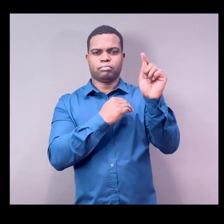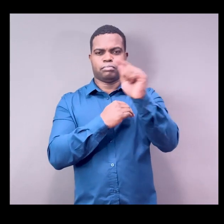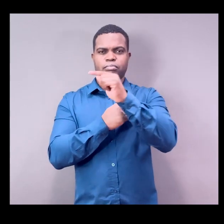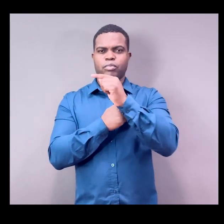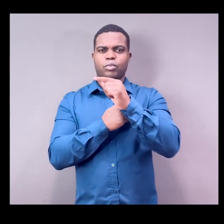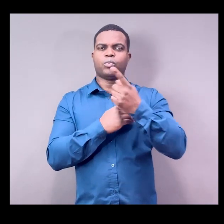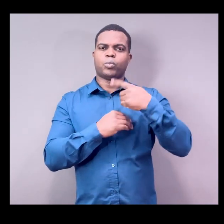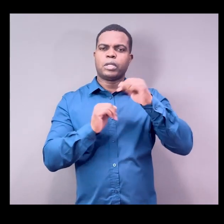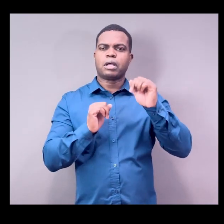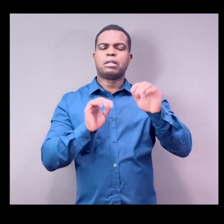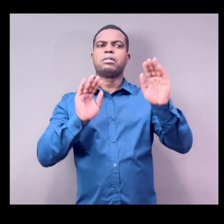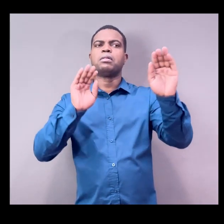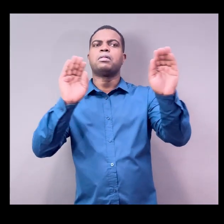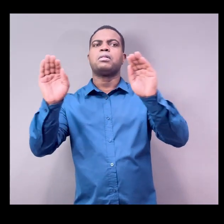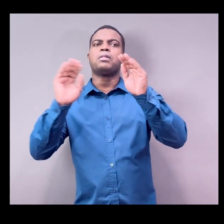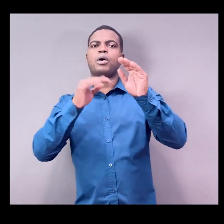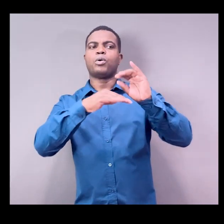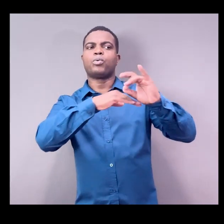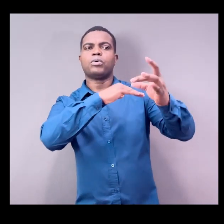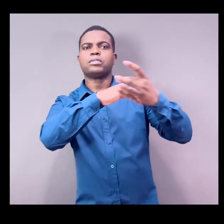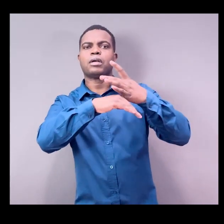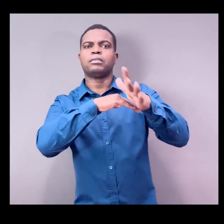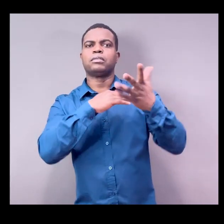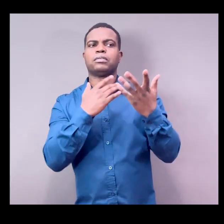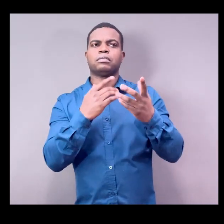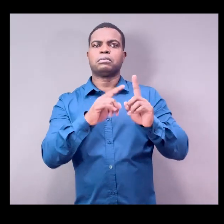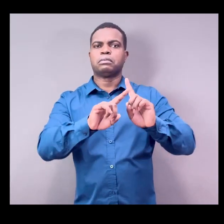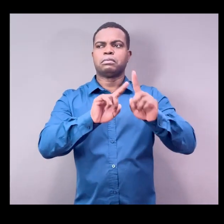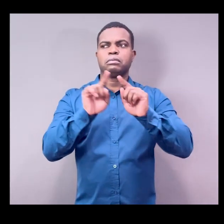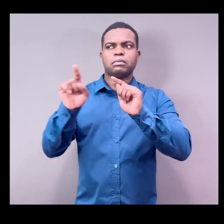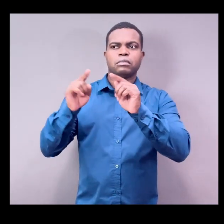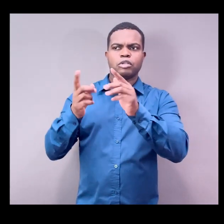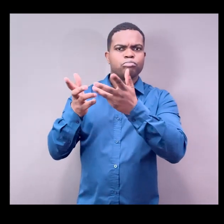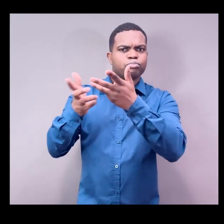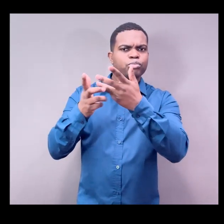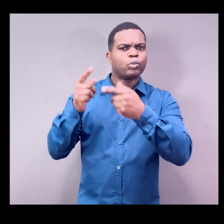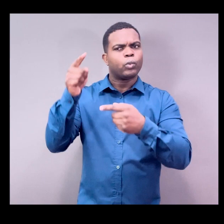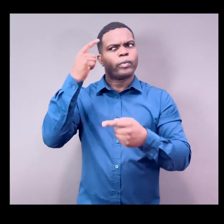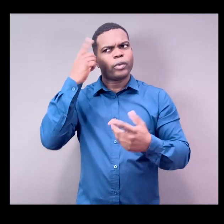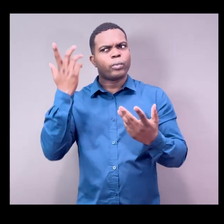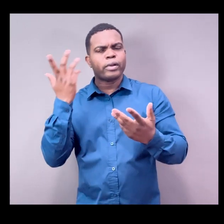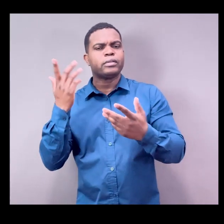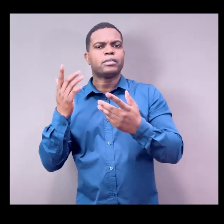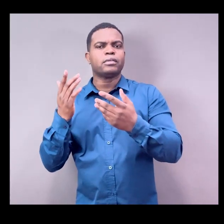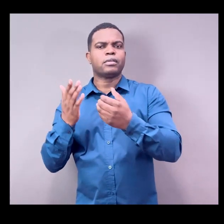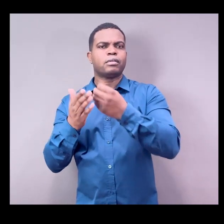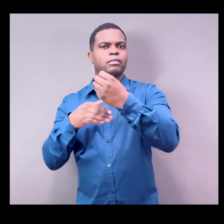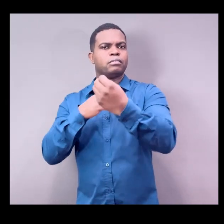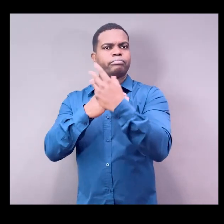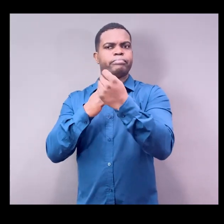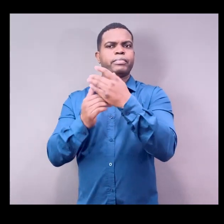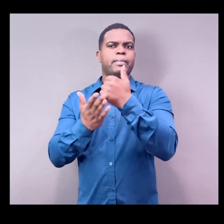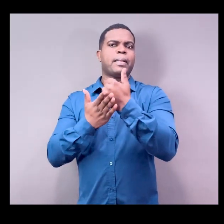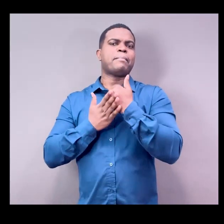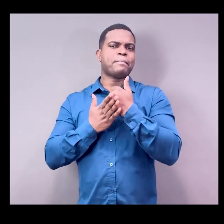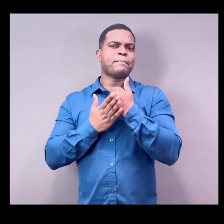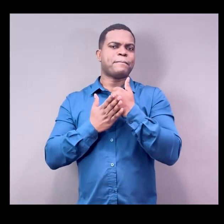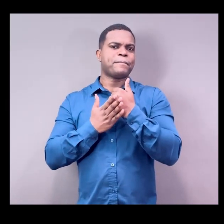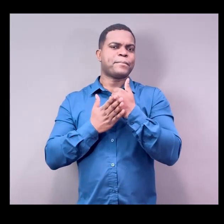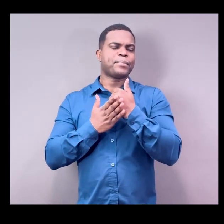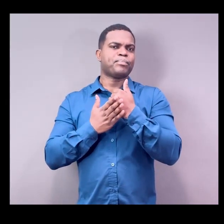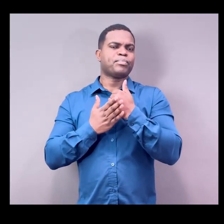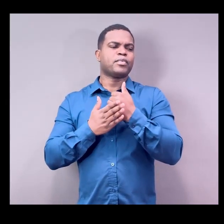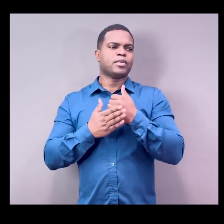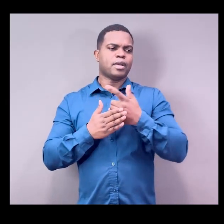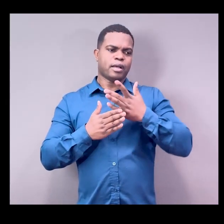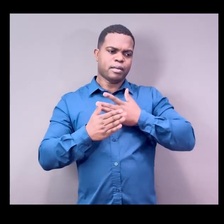input from experts or consultants that will provide objective perspectives. They will scrutinize it.